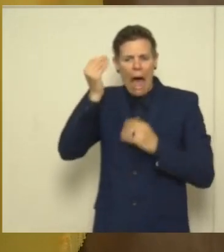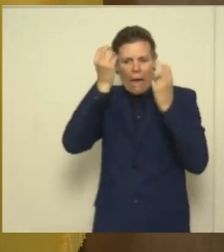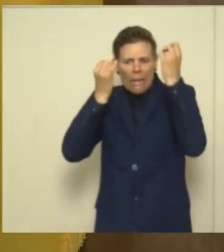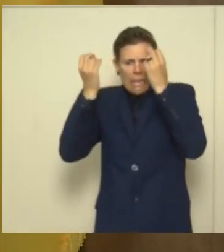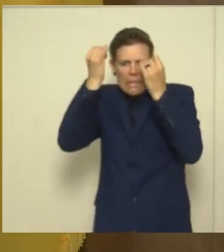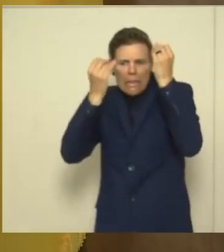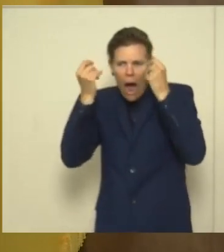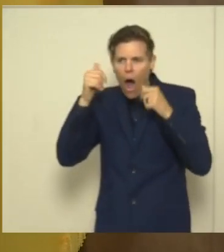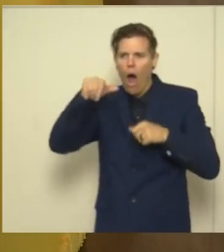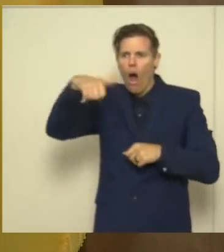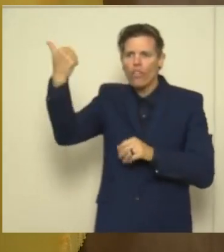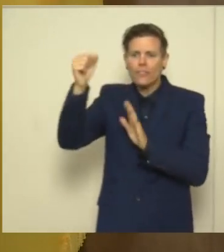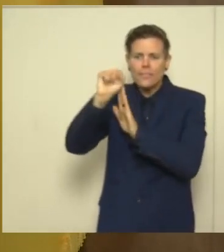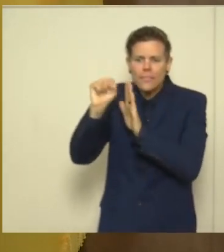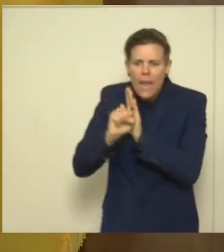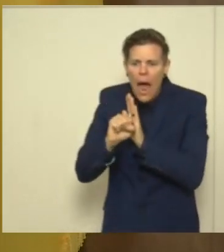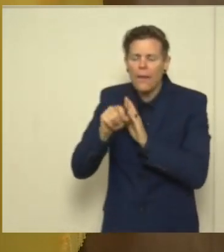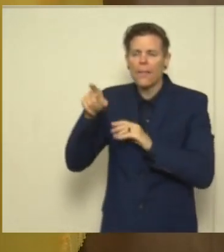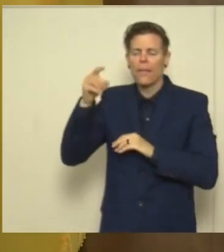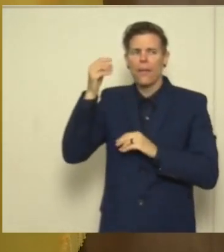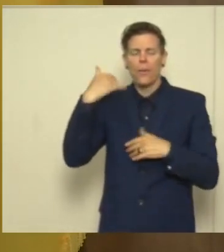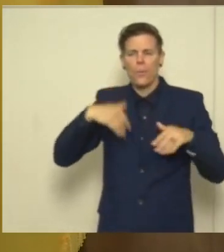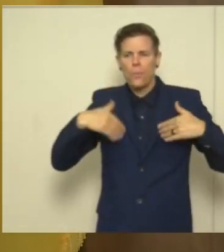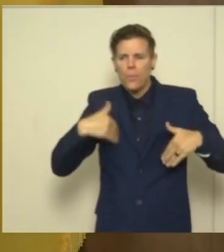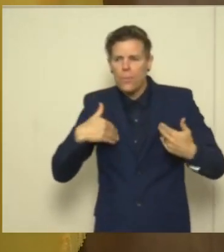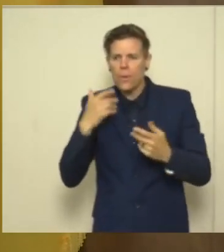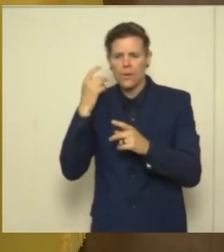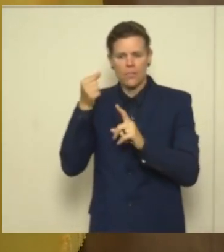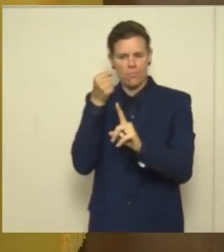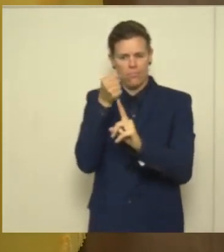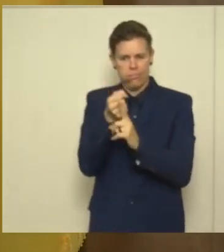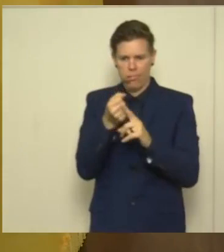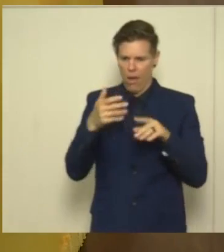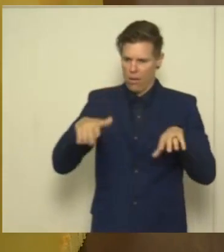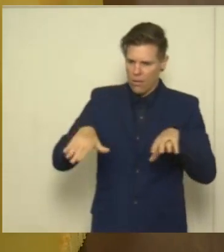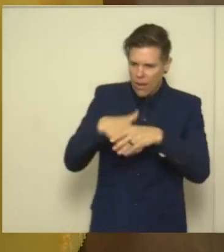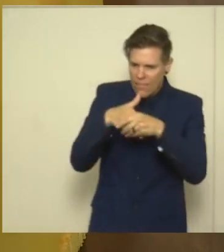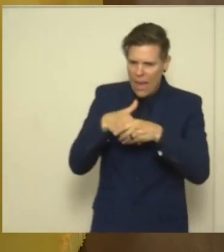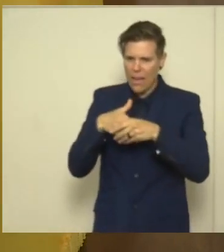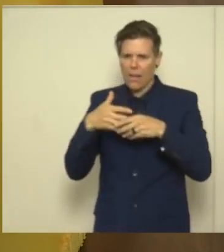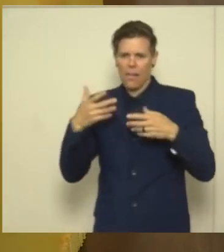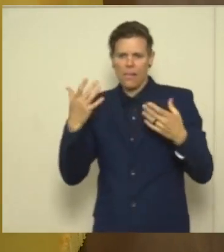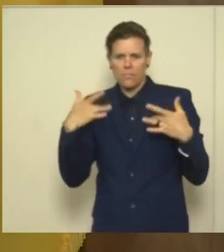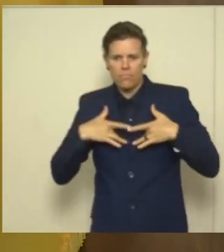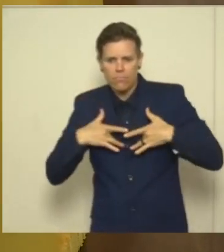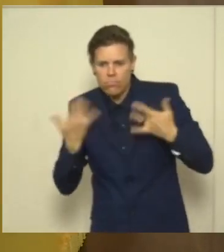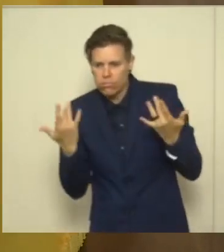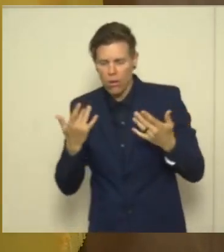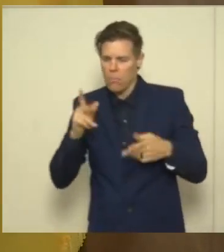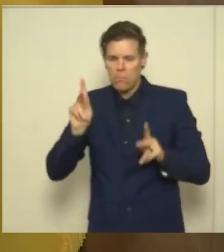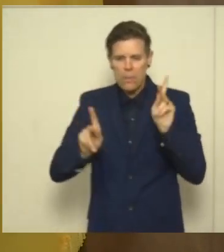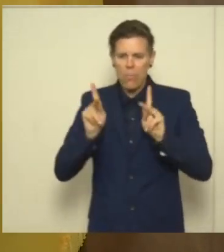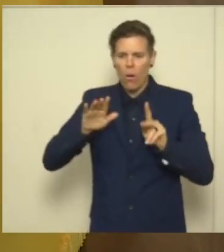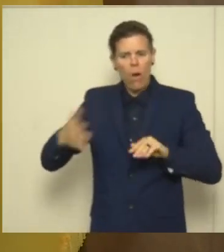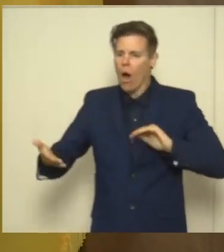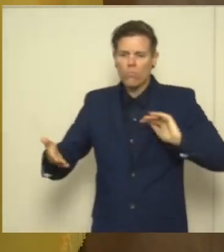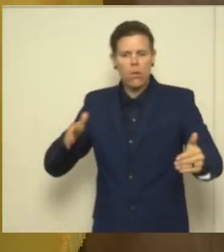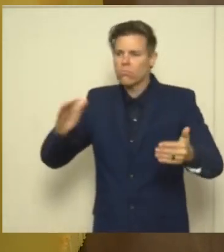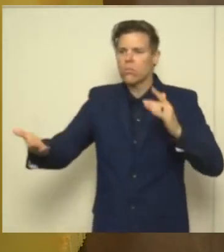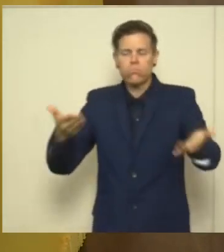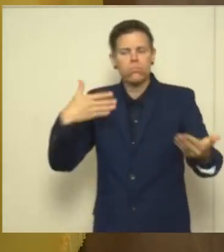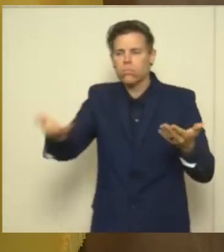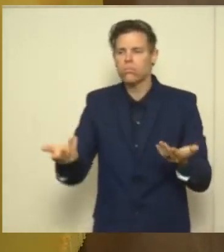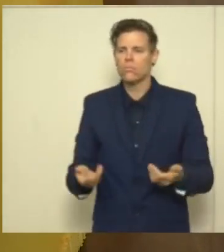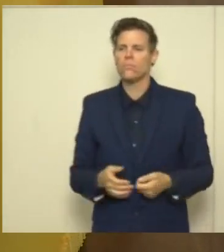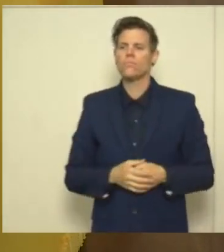mean, it's unacceptable. But we believe that it's that increased activity. So visitors